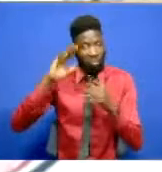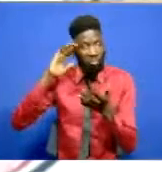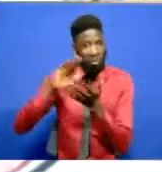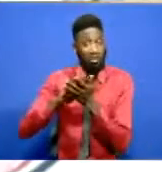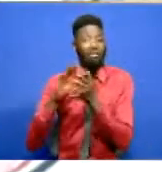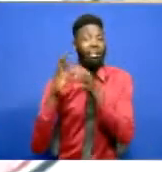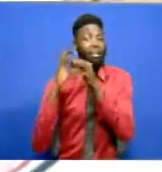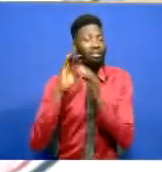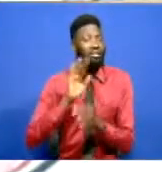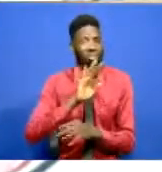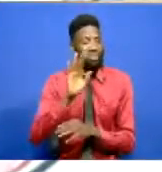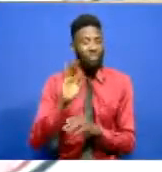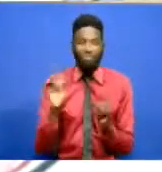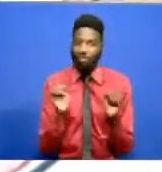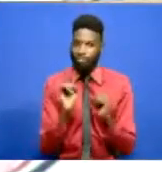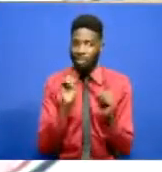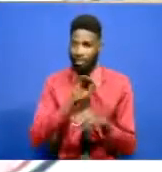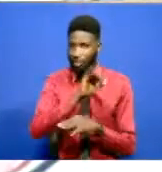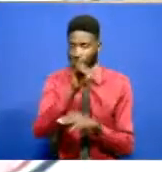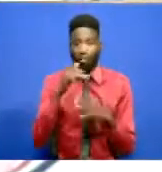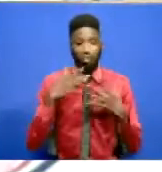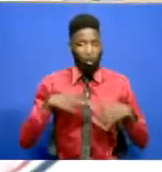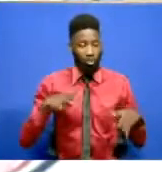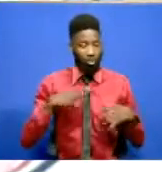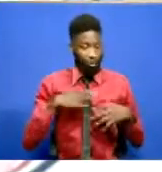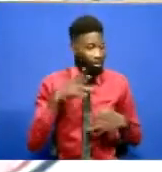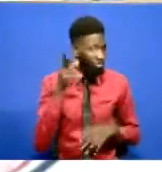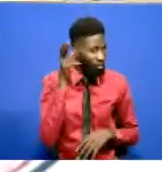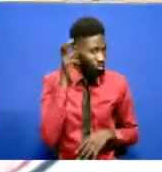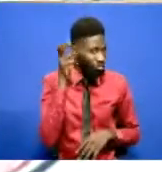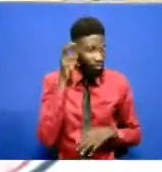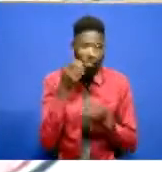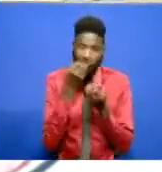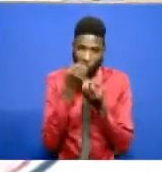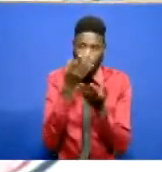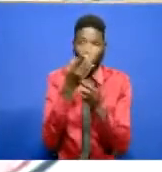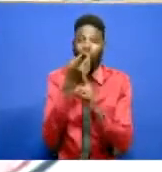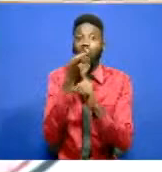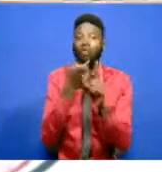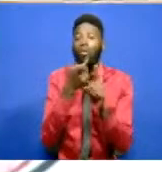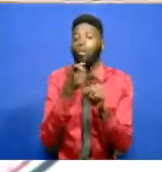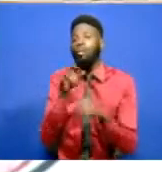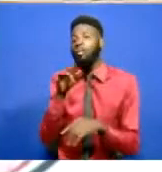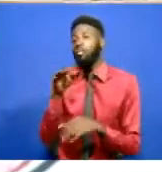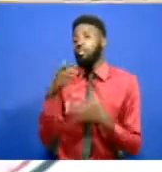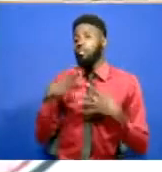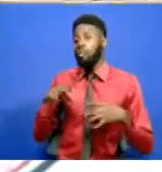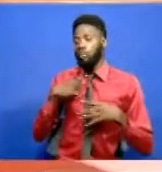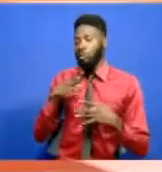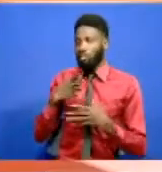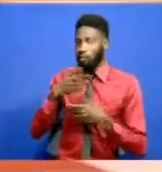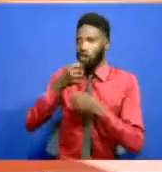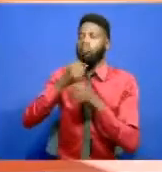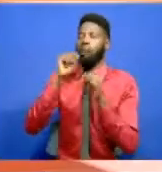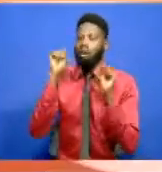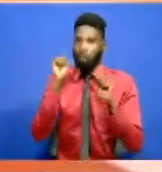on residents to listen to information from reliable sources to aid in the war against COVID-19.